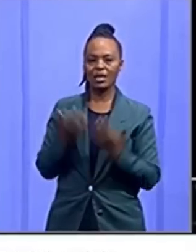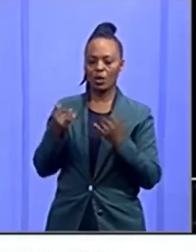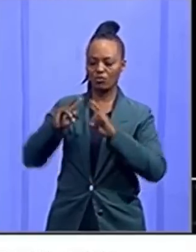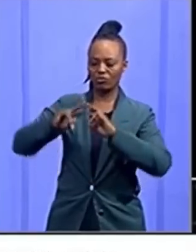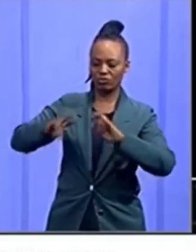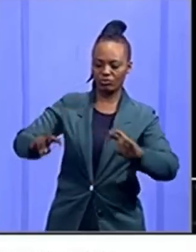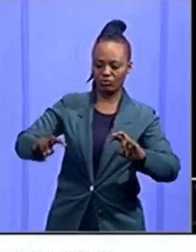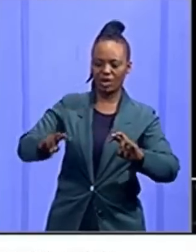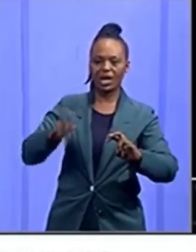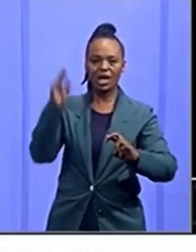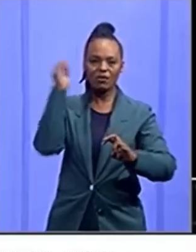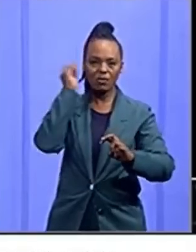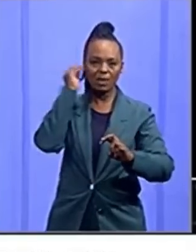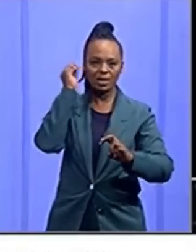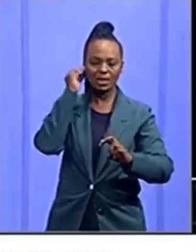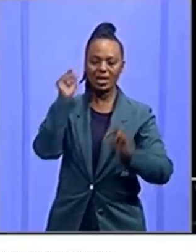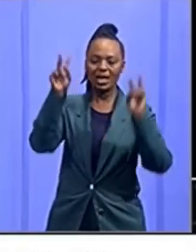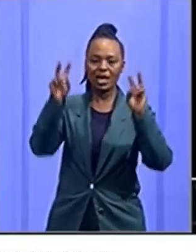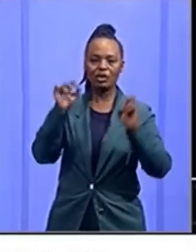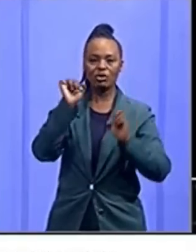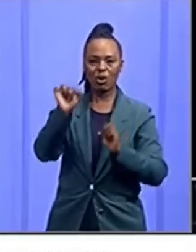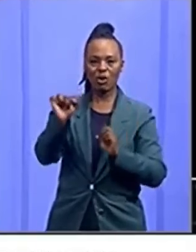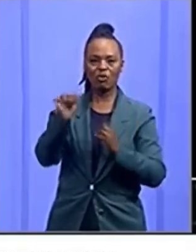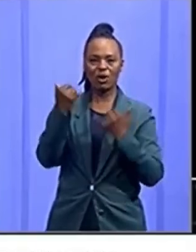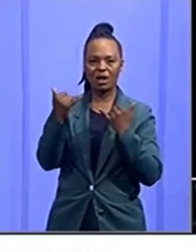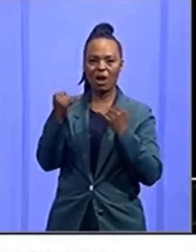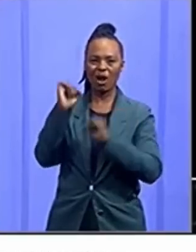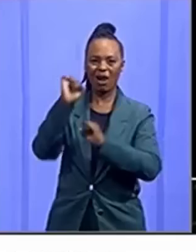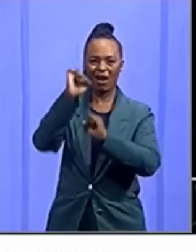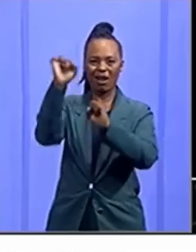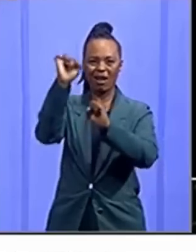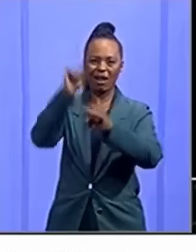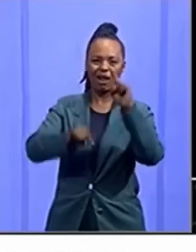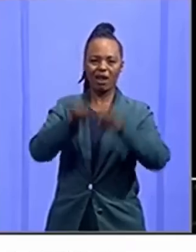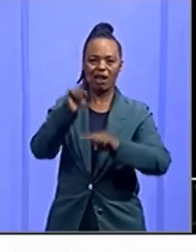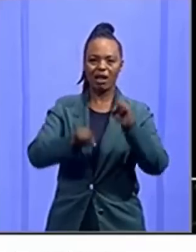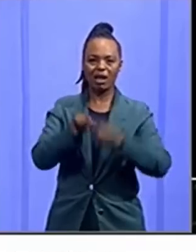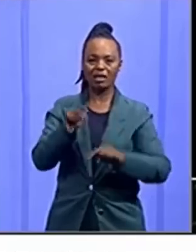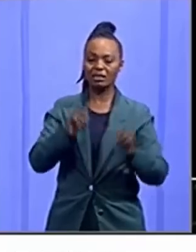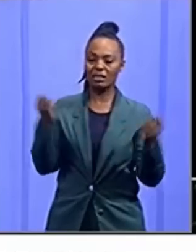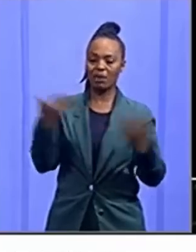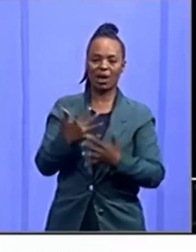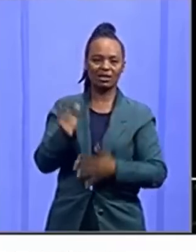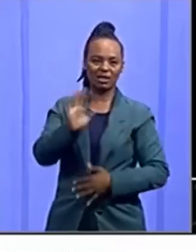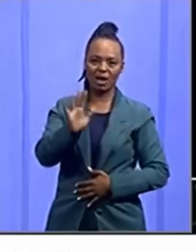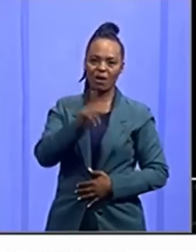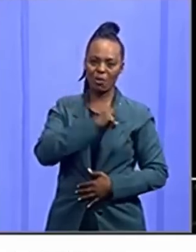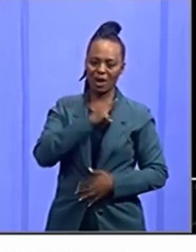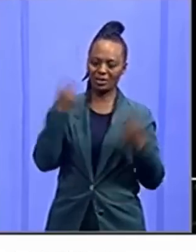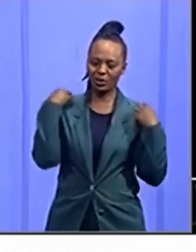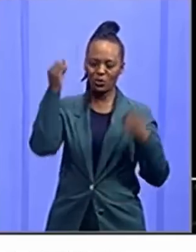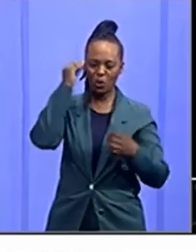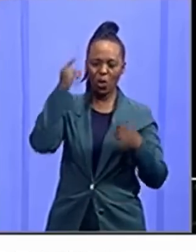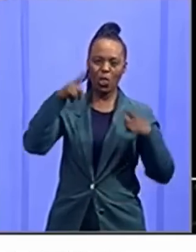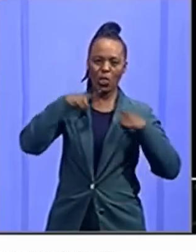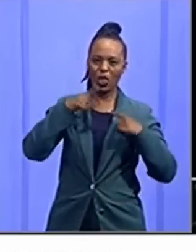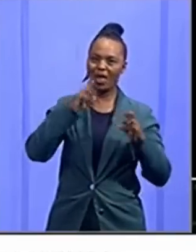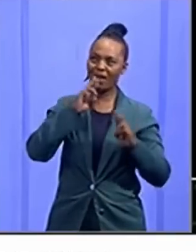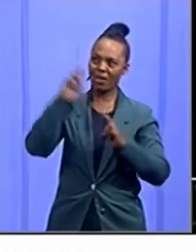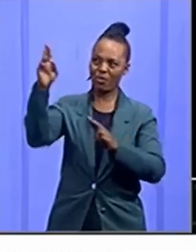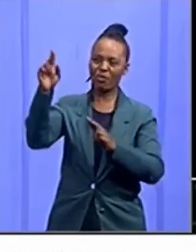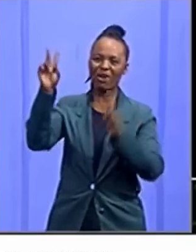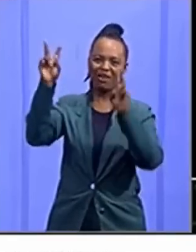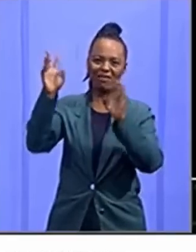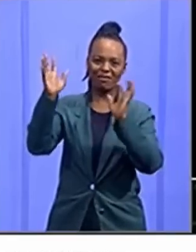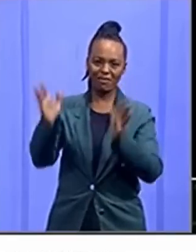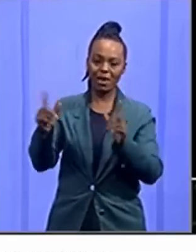information. The issue of these riots was not a surprise for the security forces. They knew about this and they reported this matter,